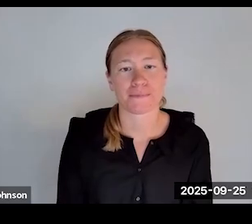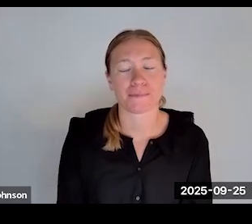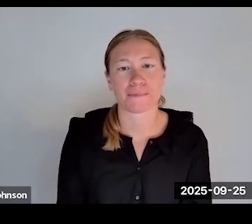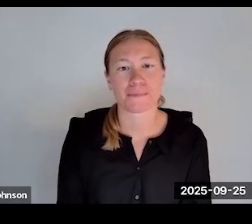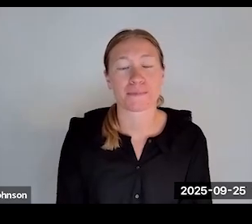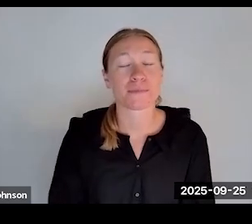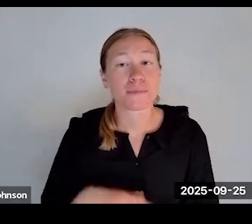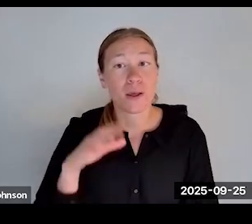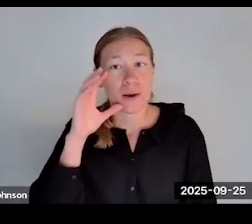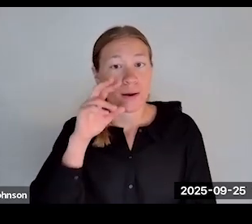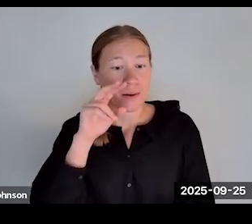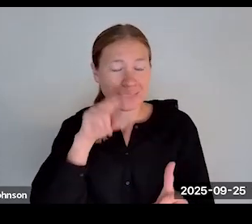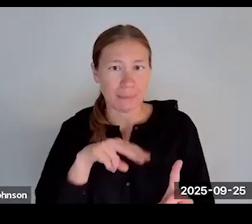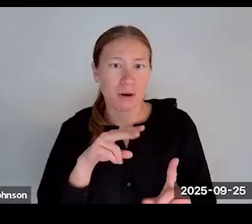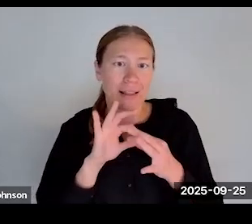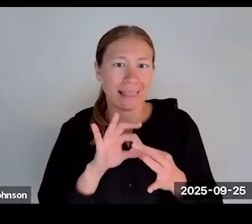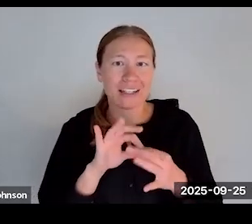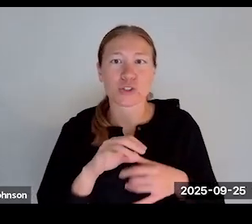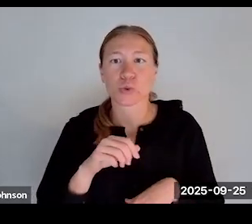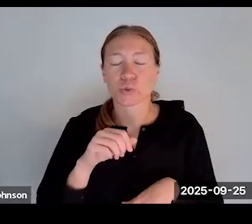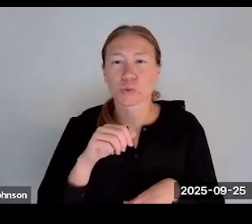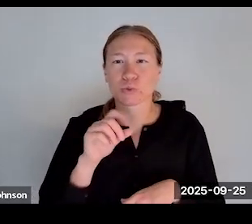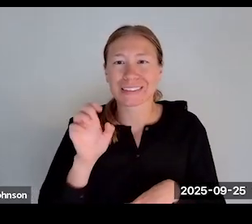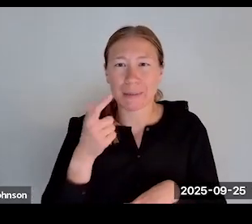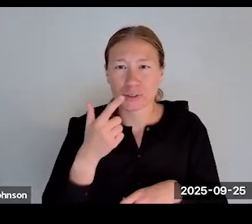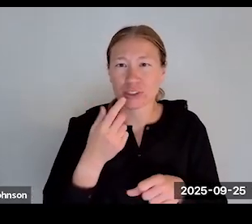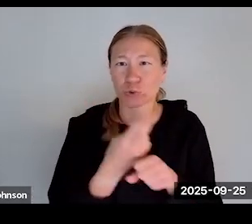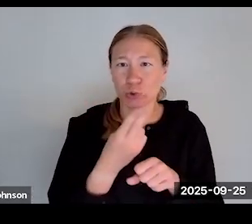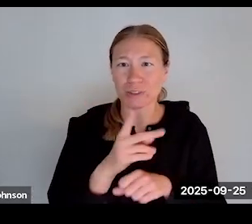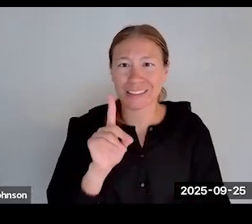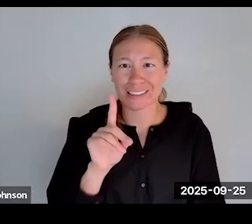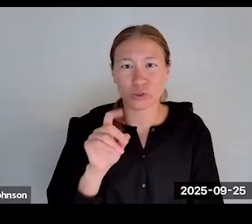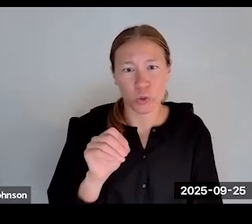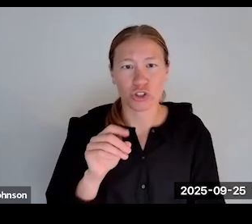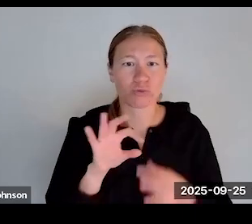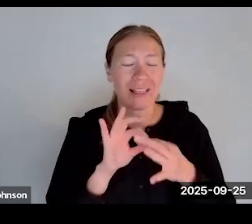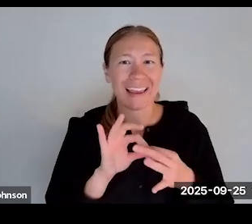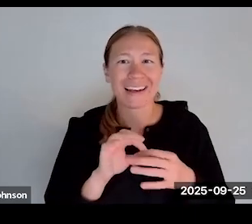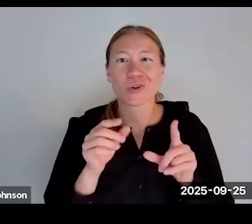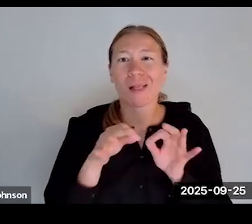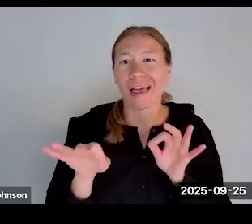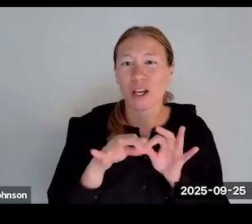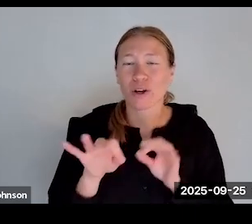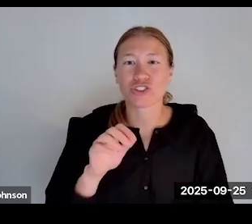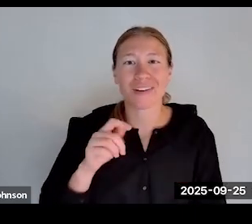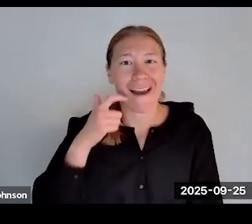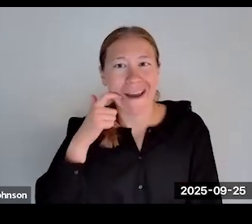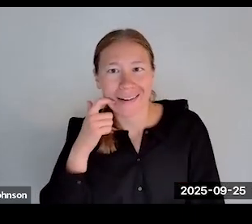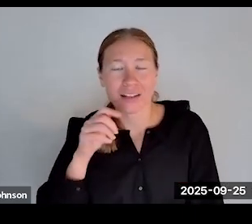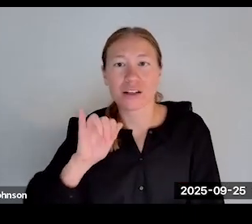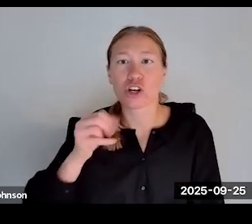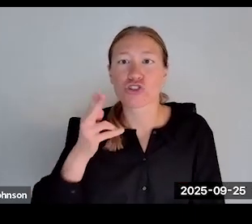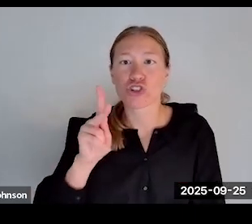Stigma around substance use disorder often comes from careless language like addict, junkie, or alcoholic,